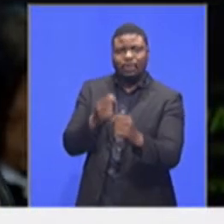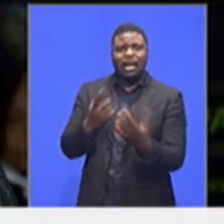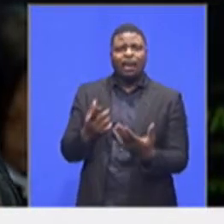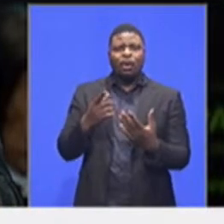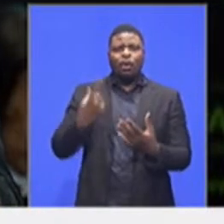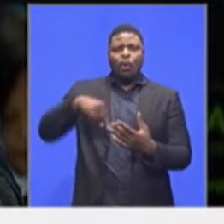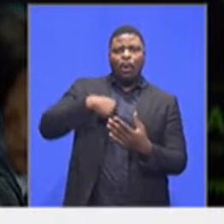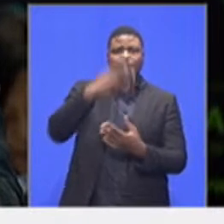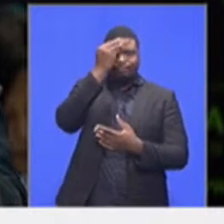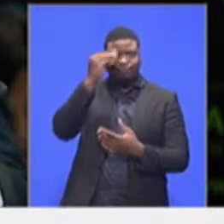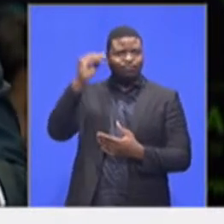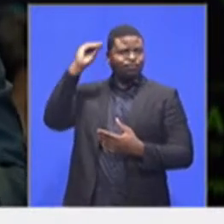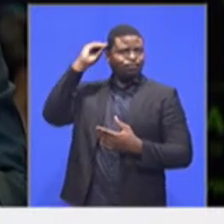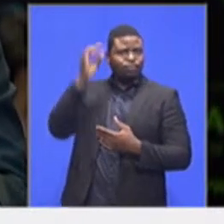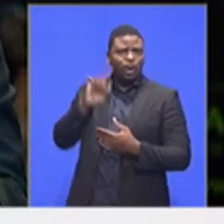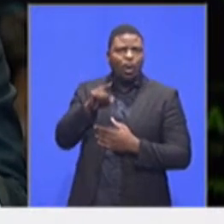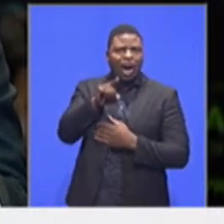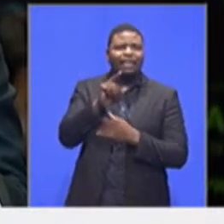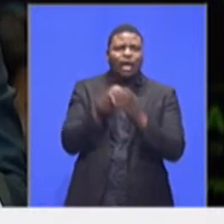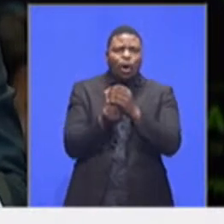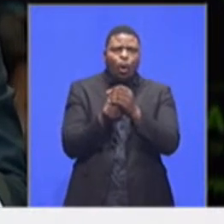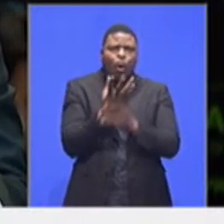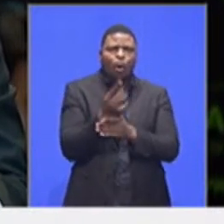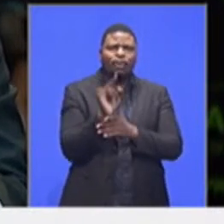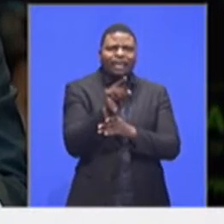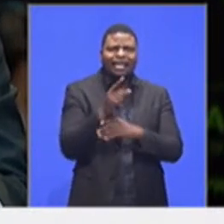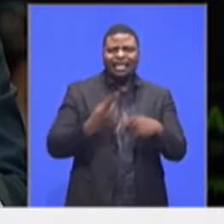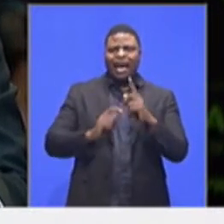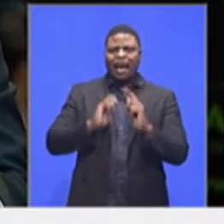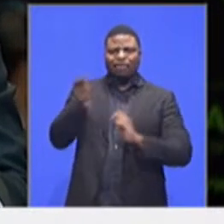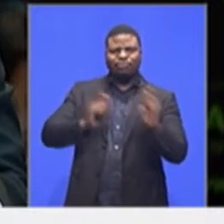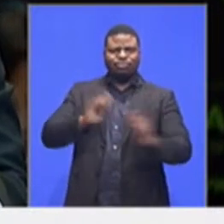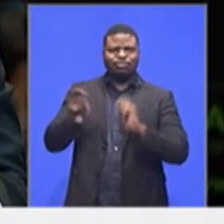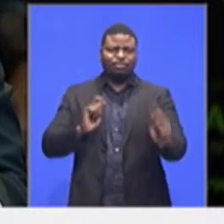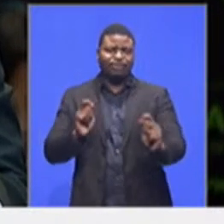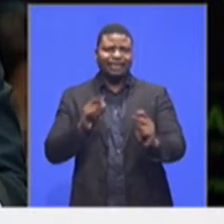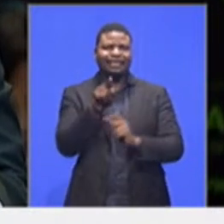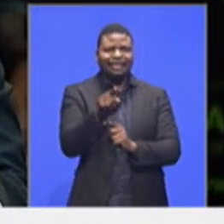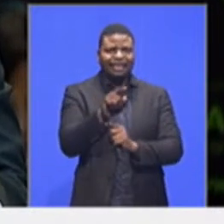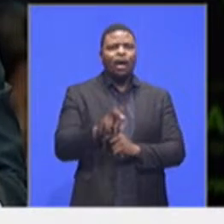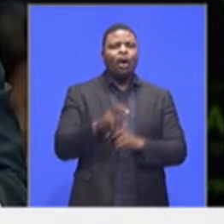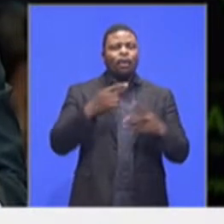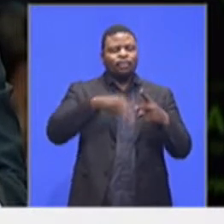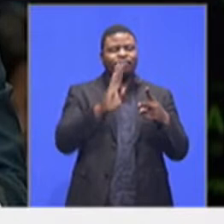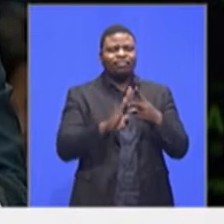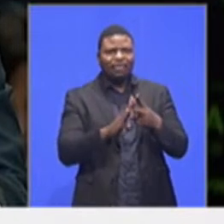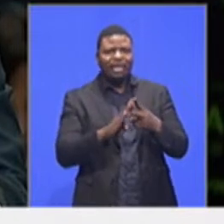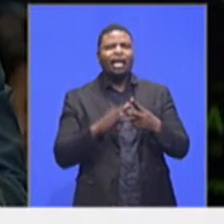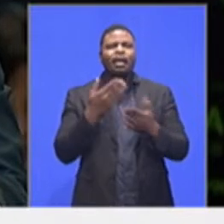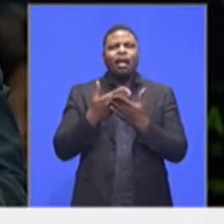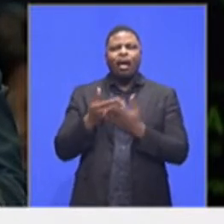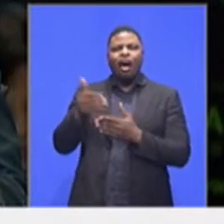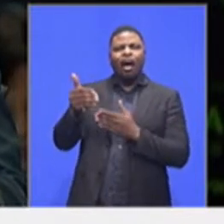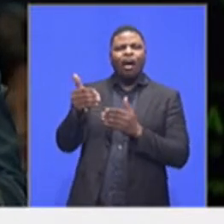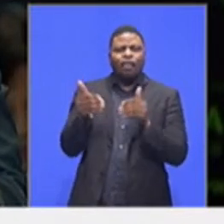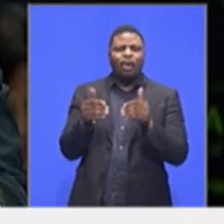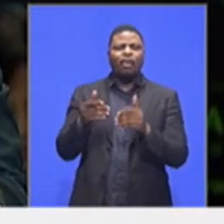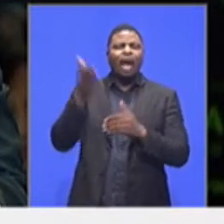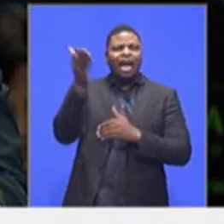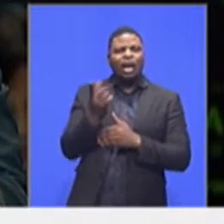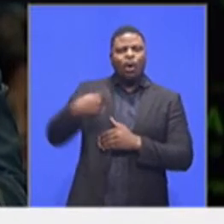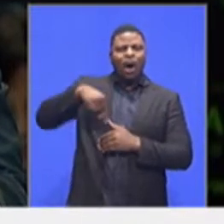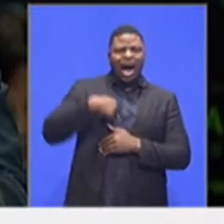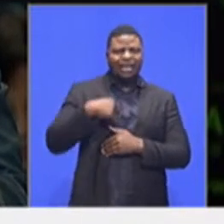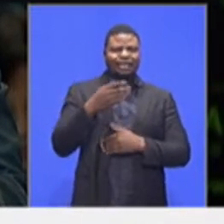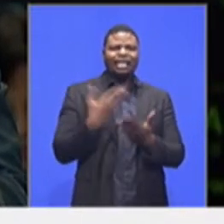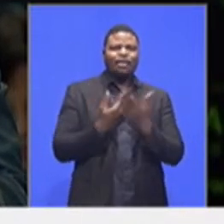restrained growth mainly in consumption expenditure, and two, allowed us to use part of higher than expected